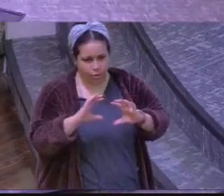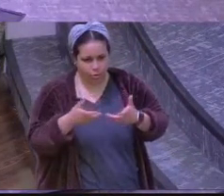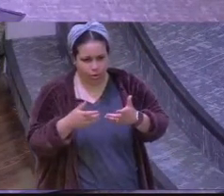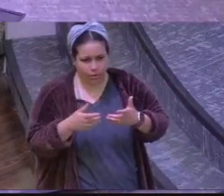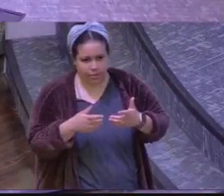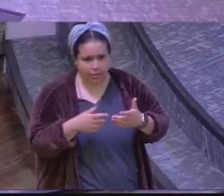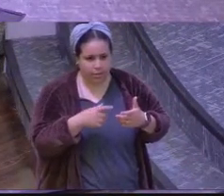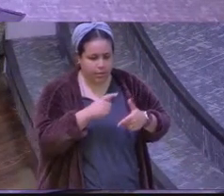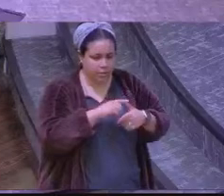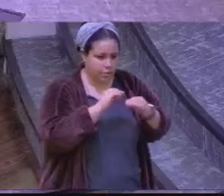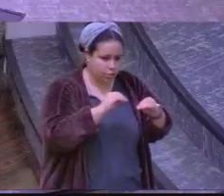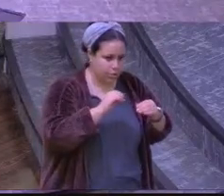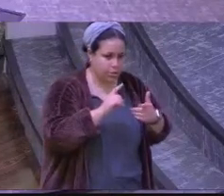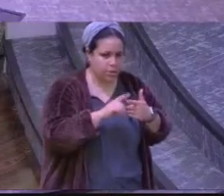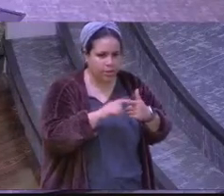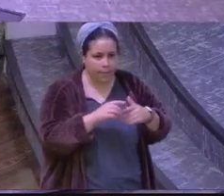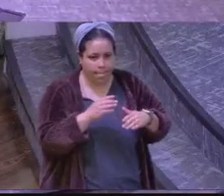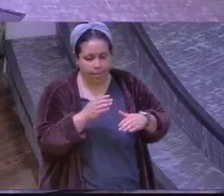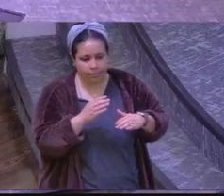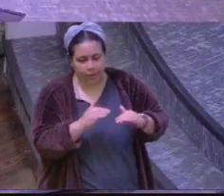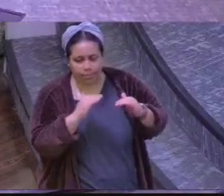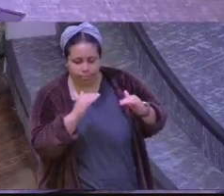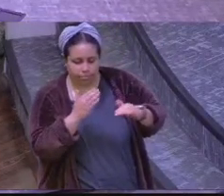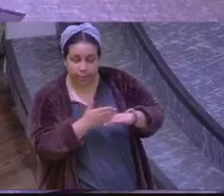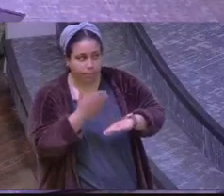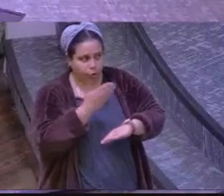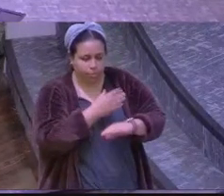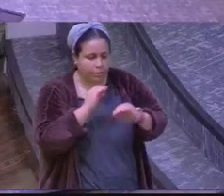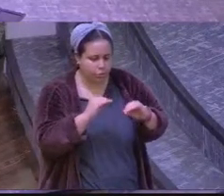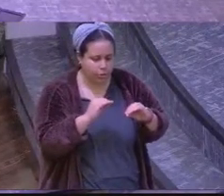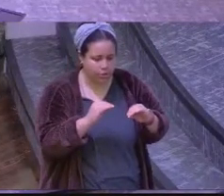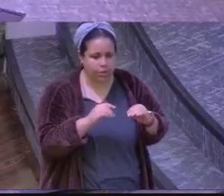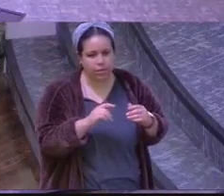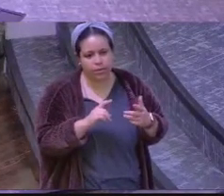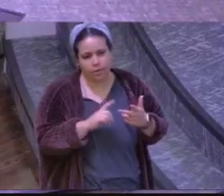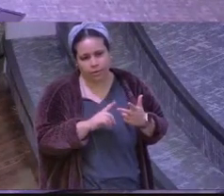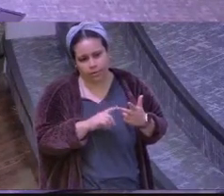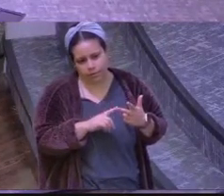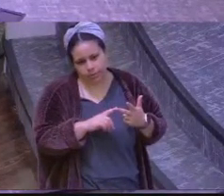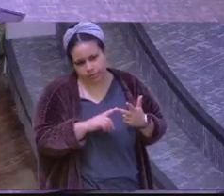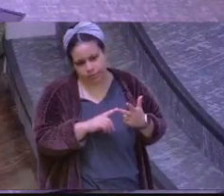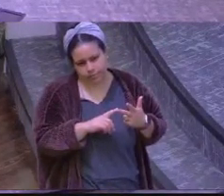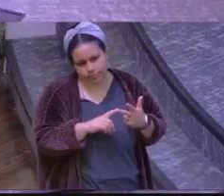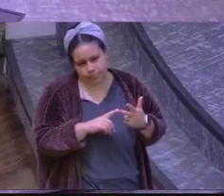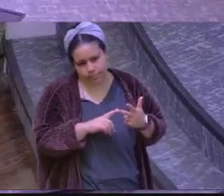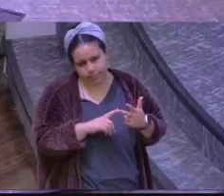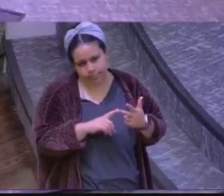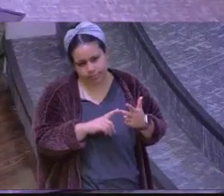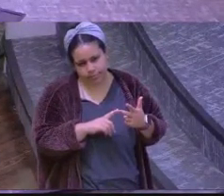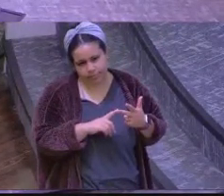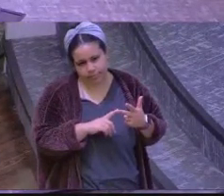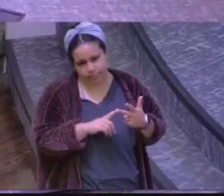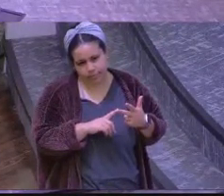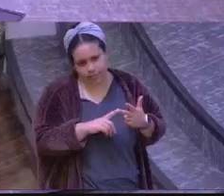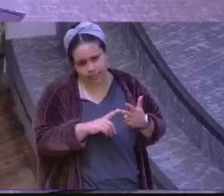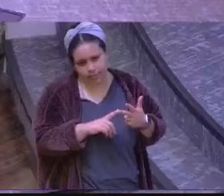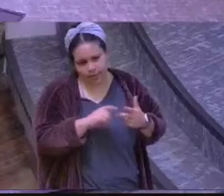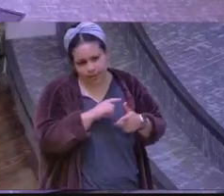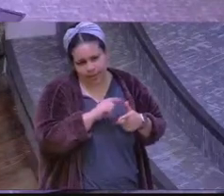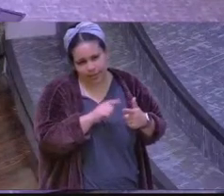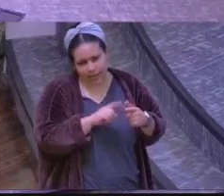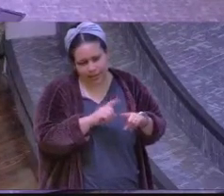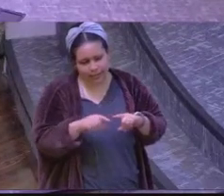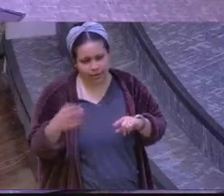You'll have all improvement of instruction. Okay. So that way, like with Dr. Scott has instruction, improvement of instruction, it kind of goes by the different